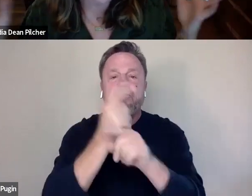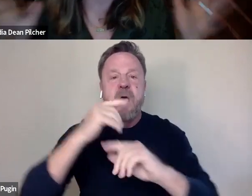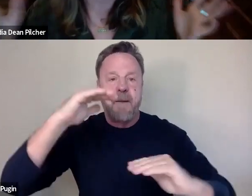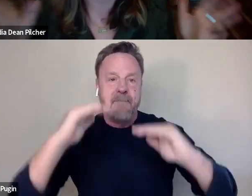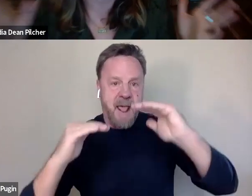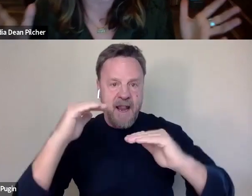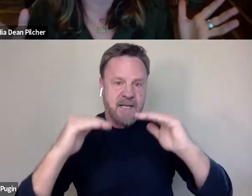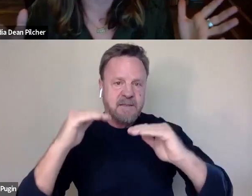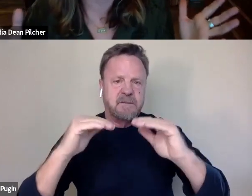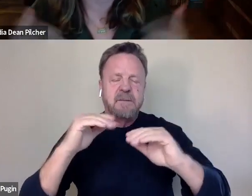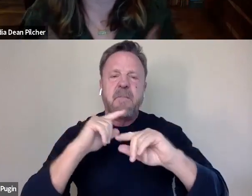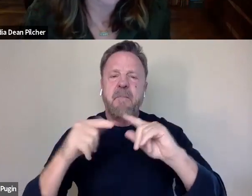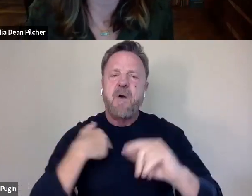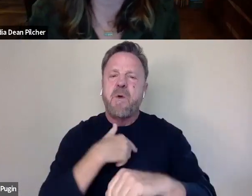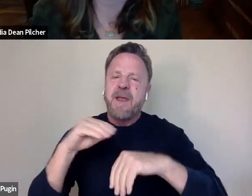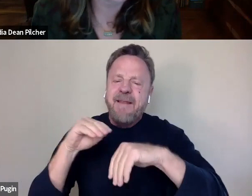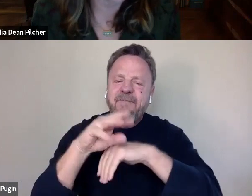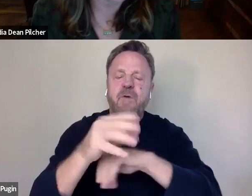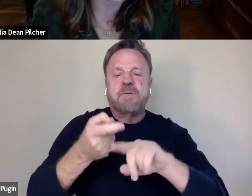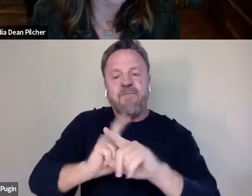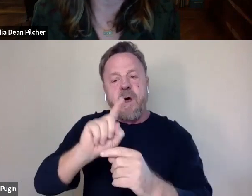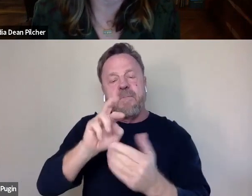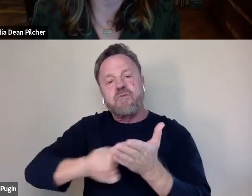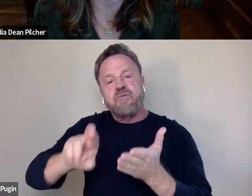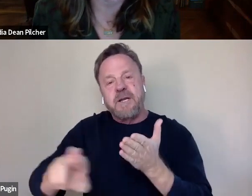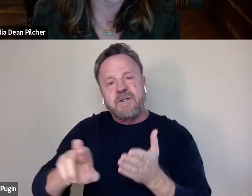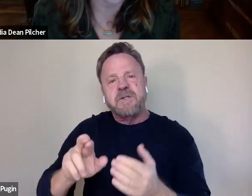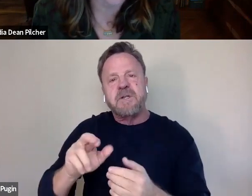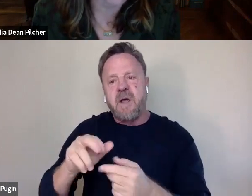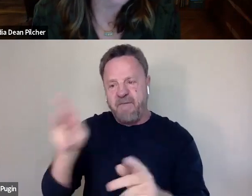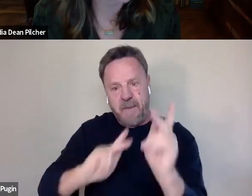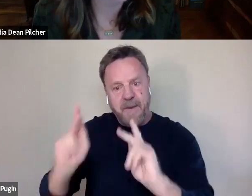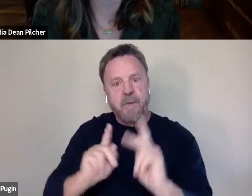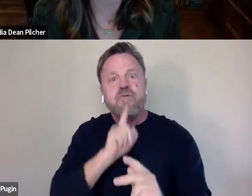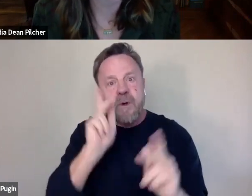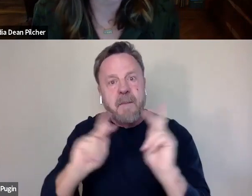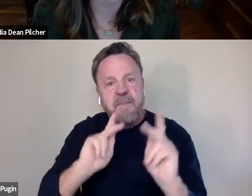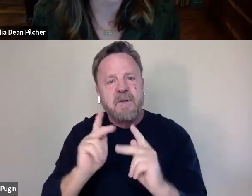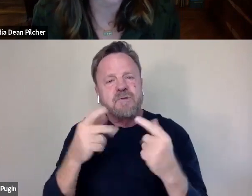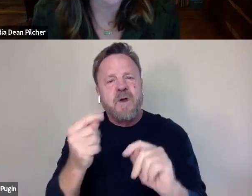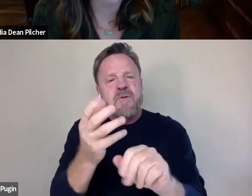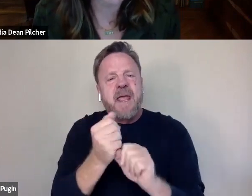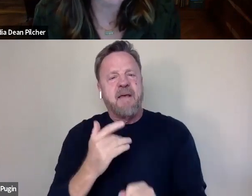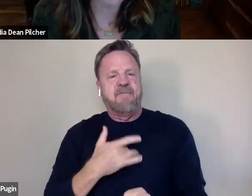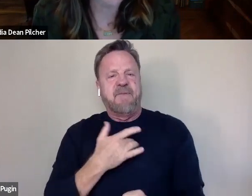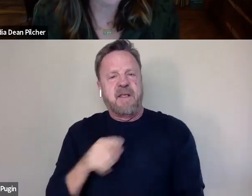but kind of influenced by the research that we have of who the real people were, really going for kind of an essence of those